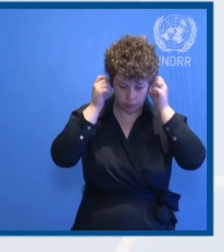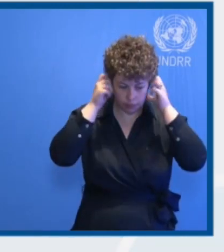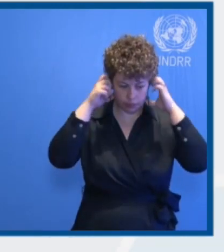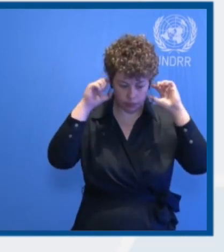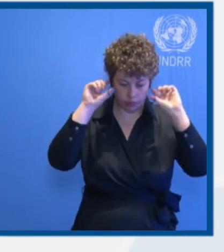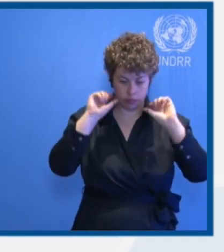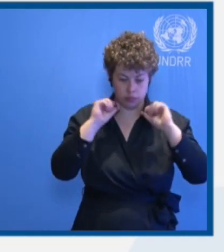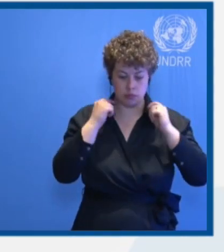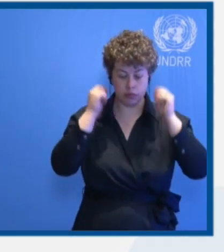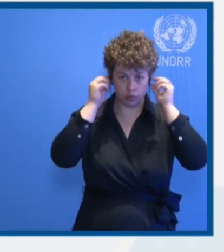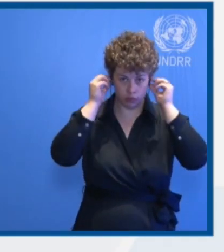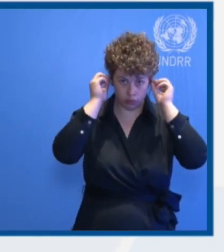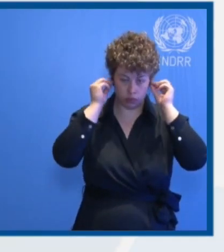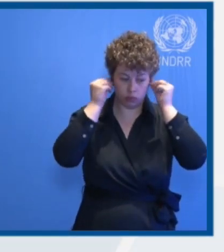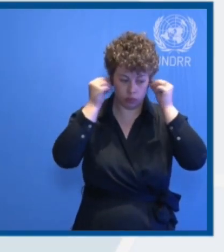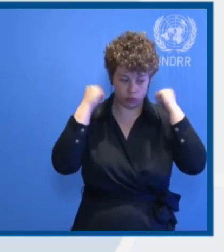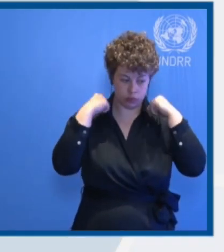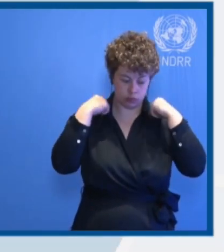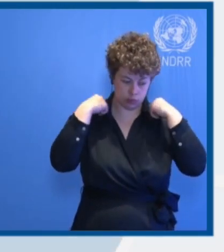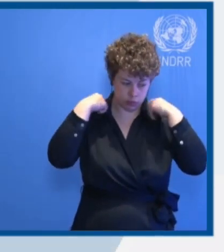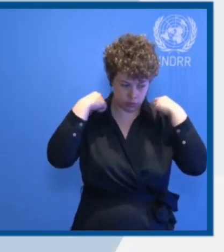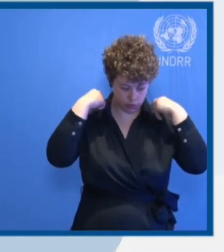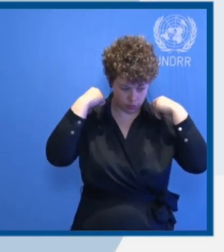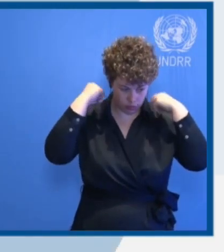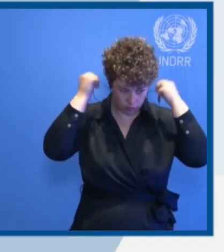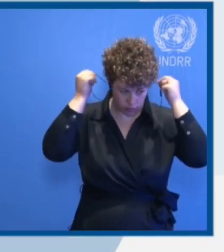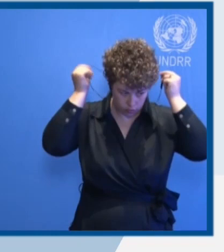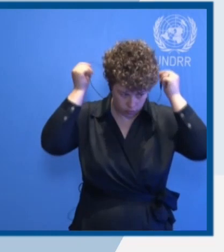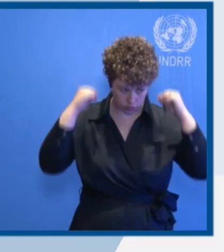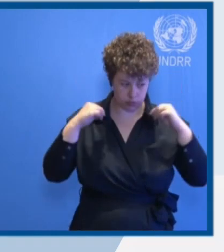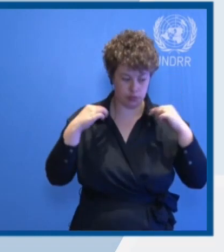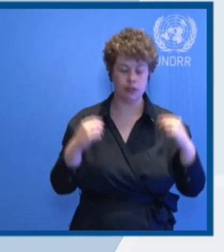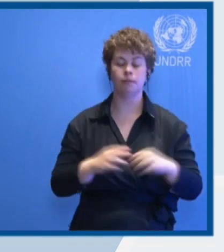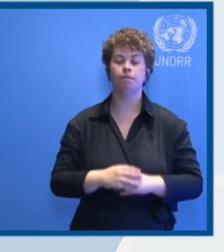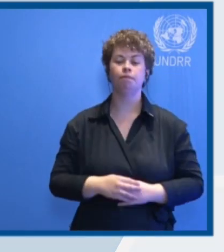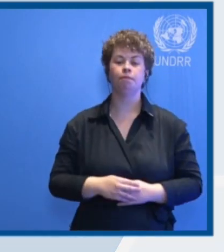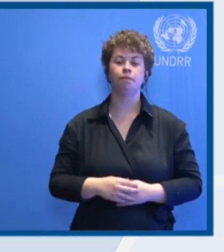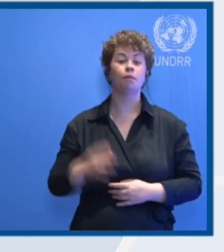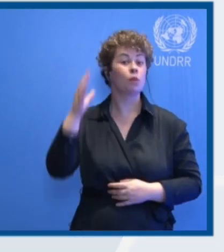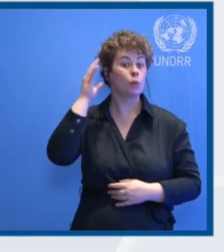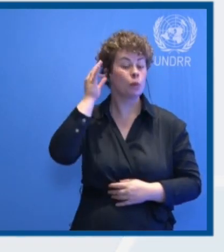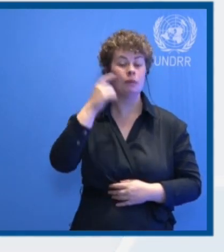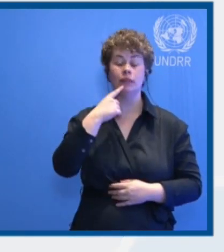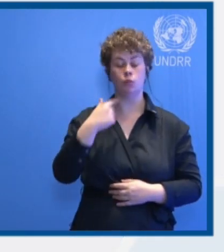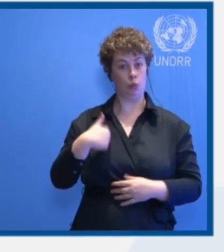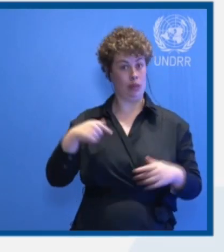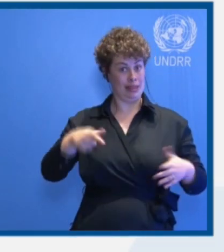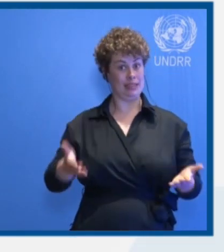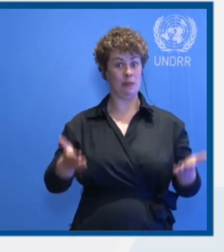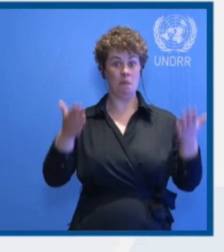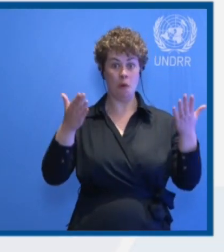I'm encouraged by the discussions that we've had this morning and the various